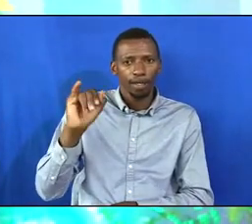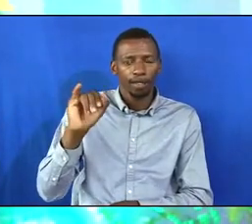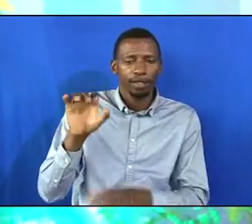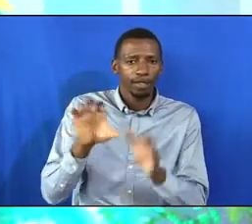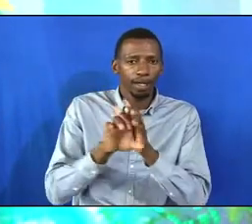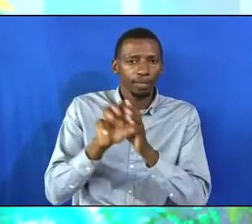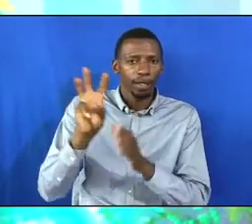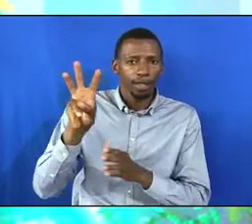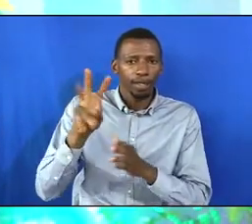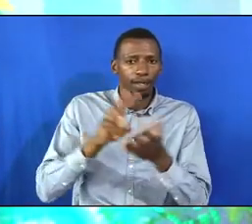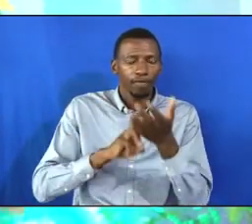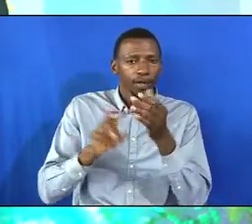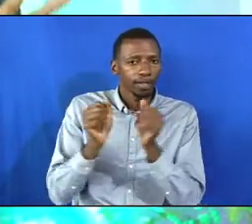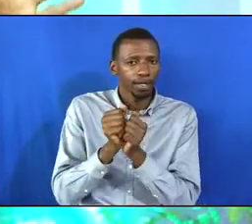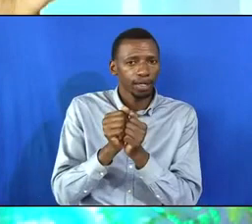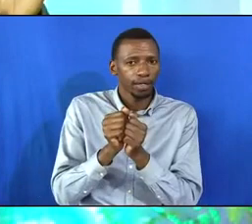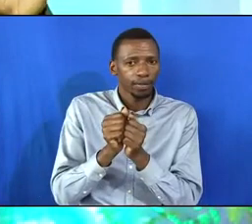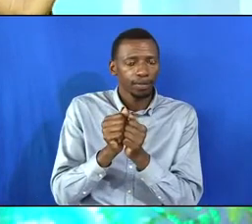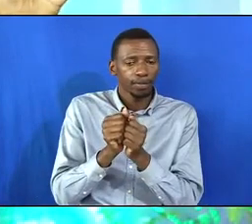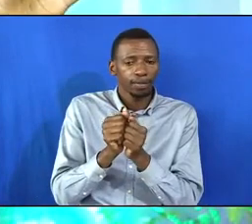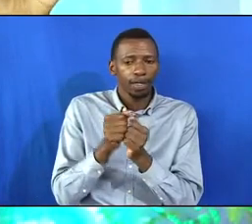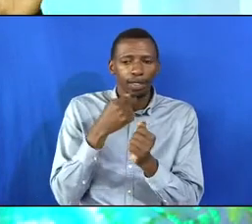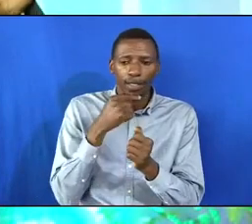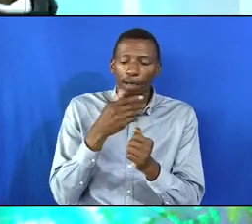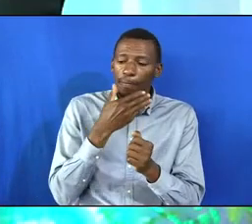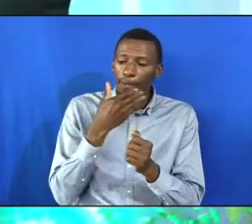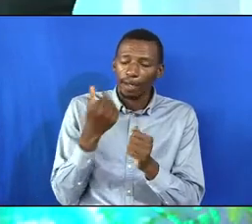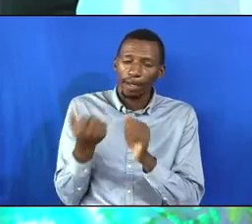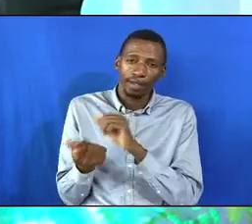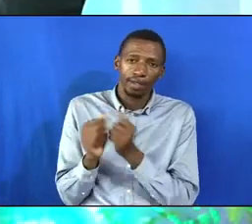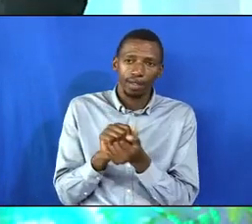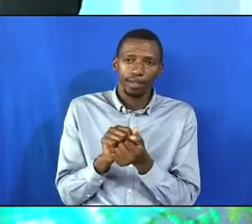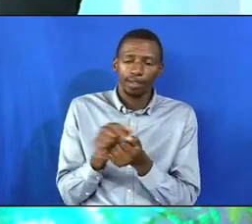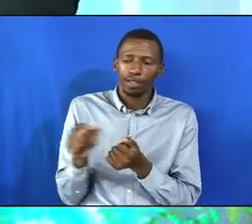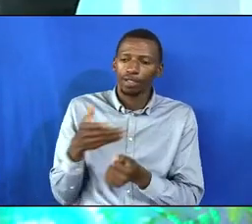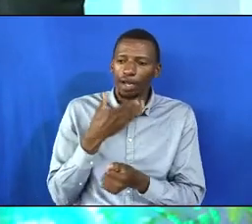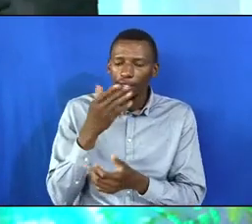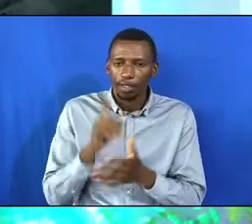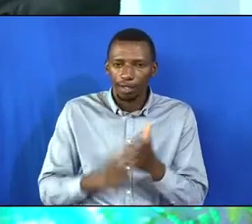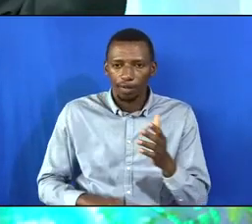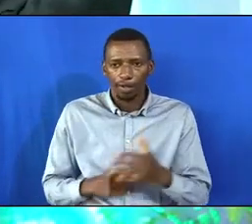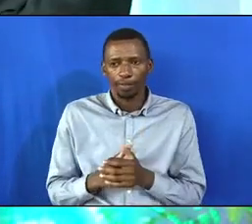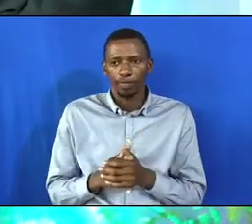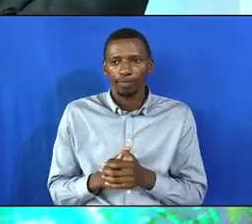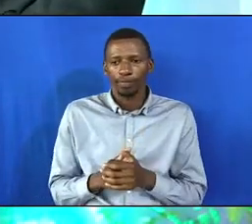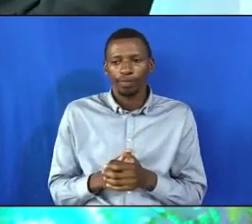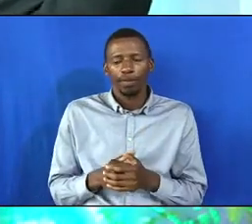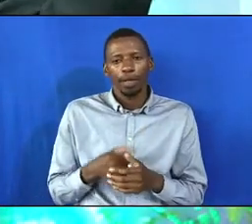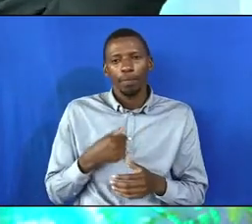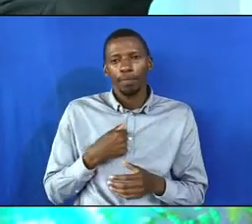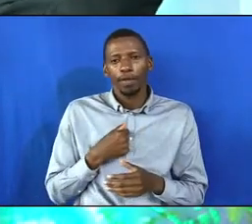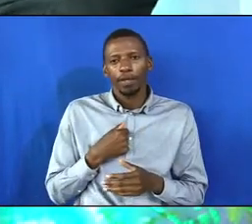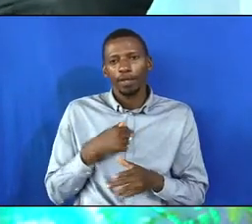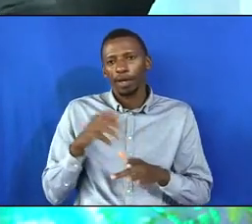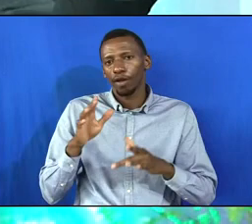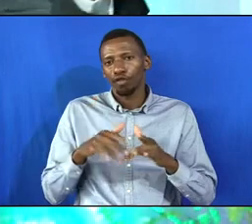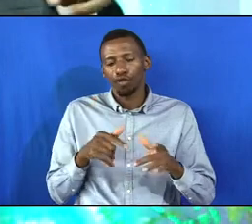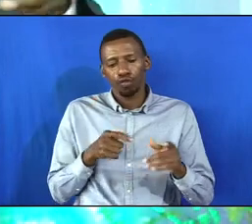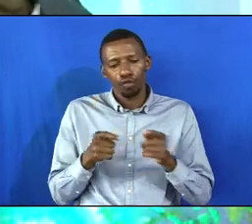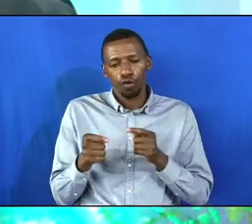we're not able to do that. This is the way she responded. She said, I'm not able to control my